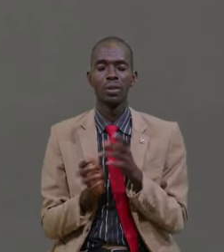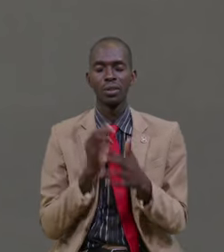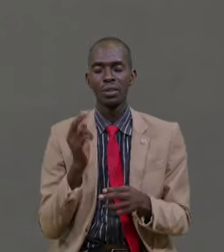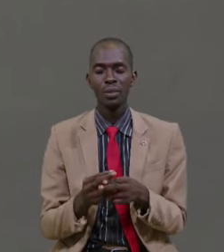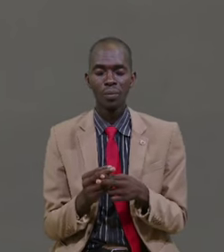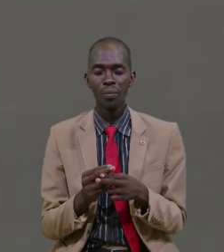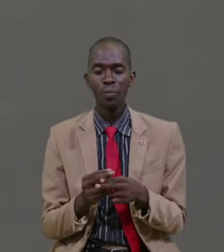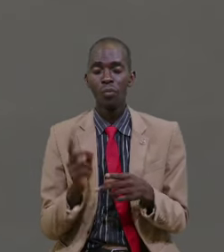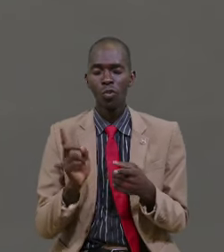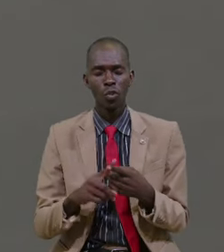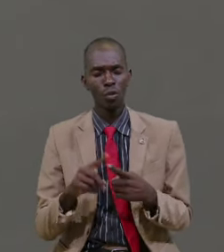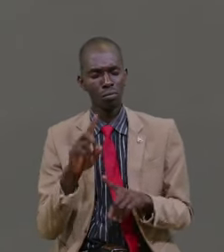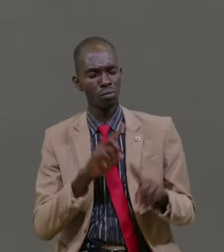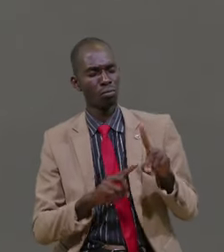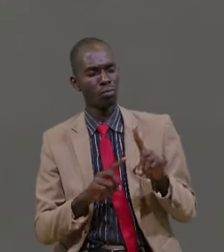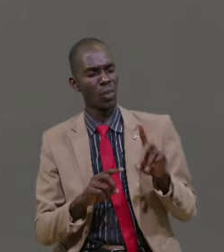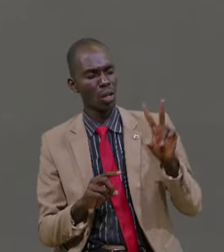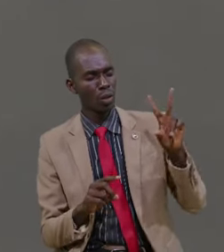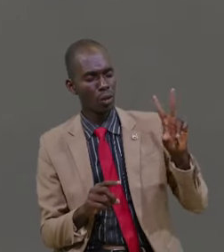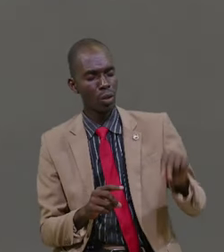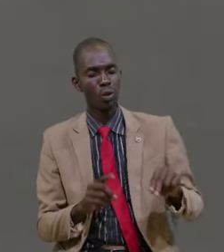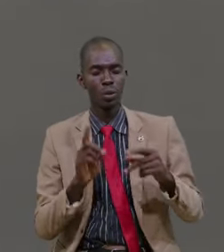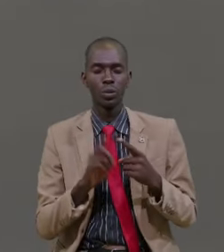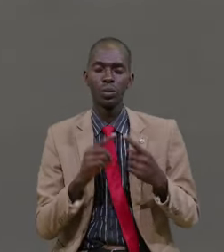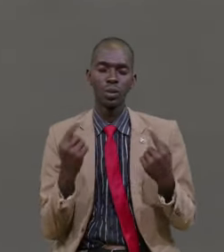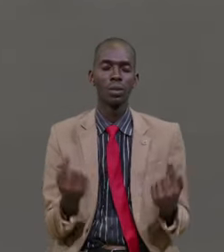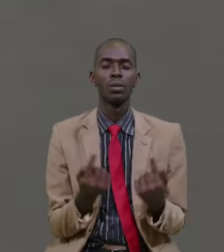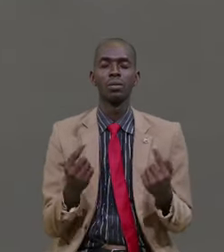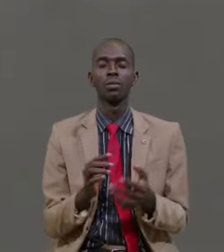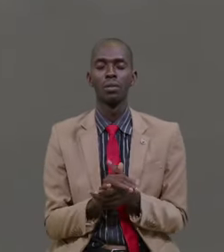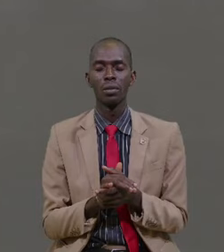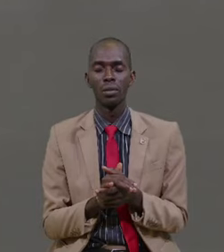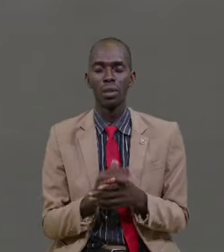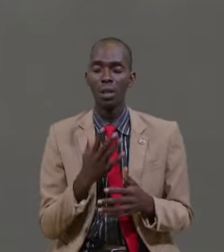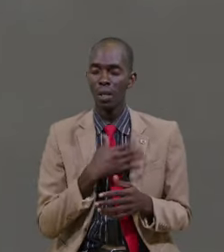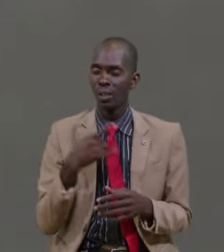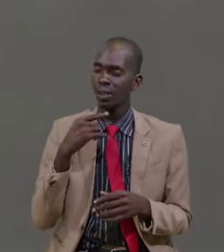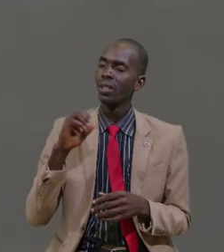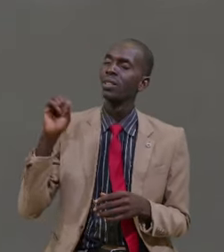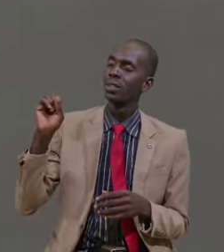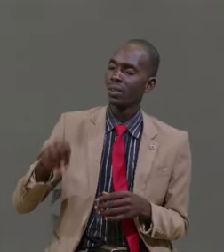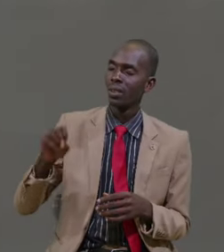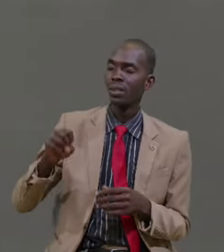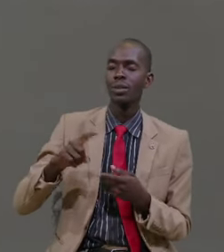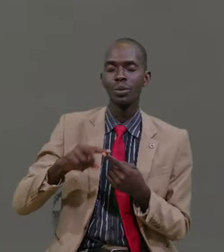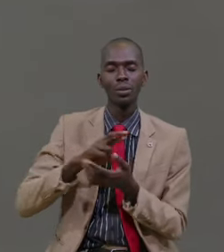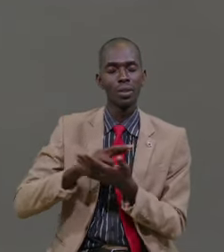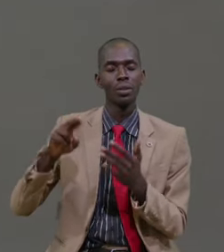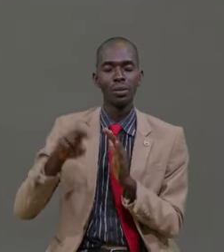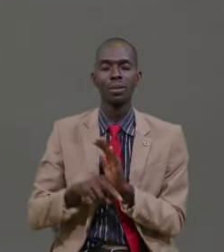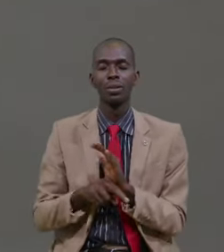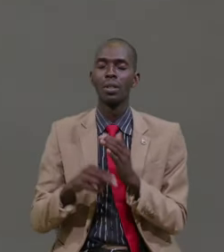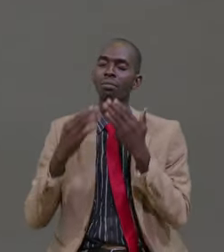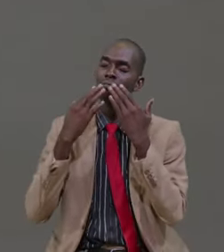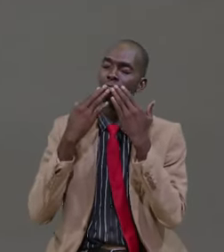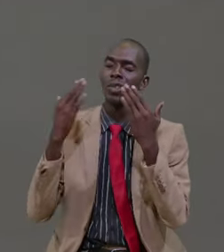to say no to sin and say yes to righteousness. Thank you,